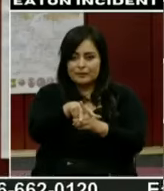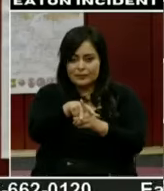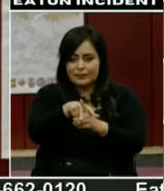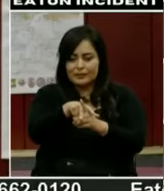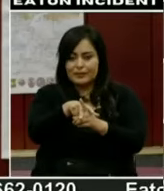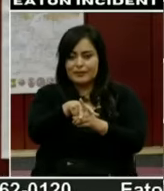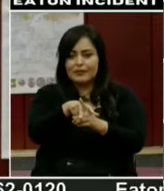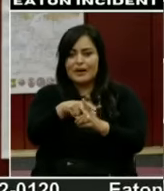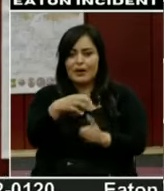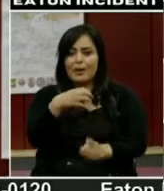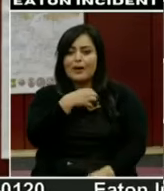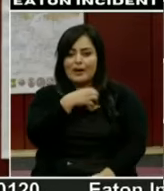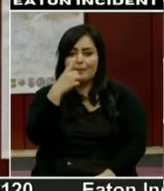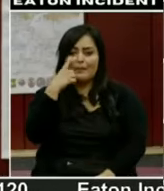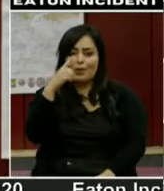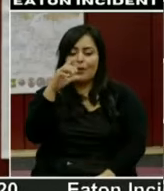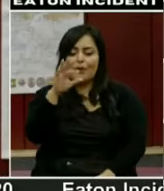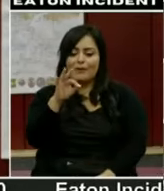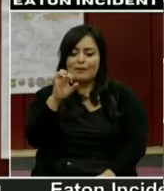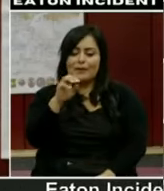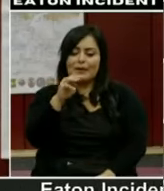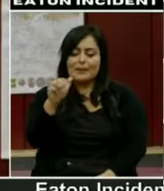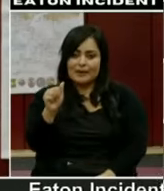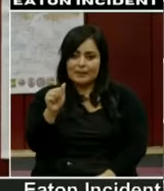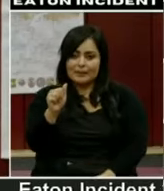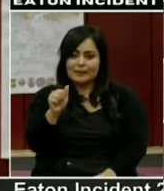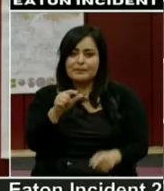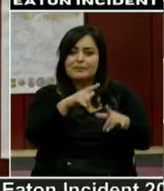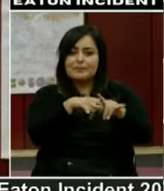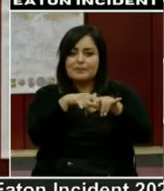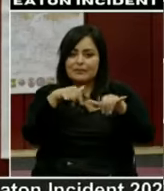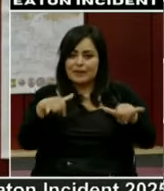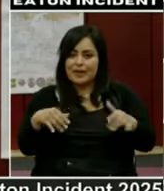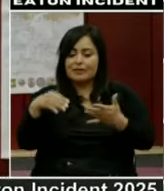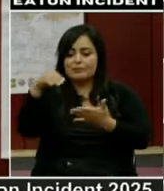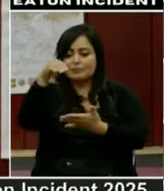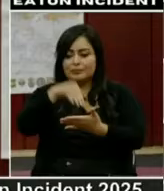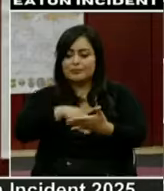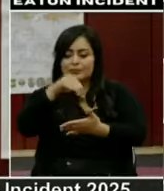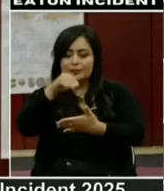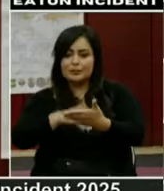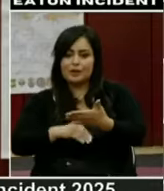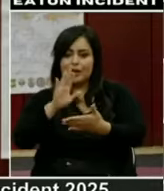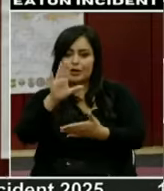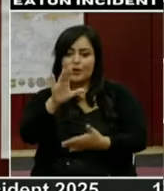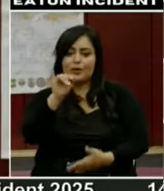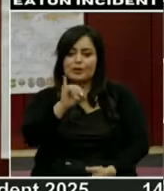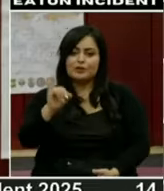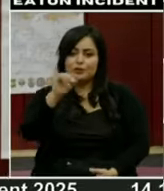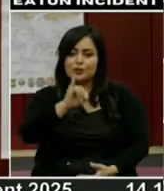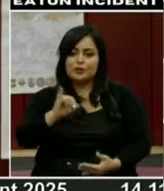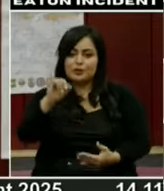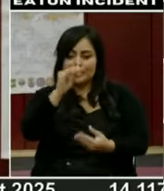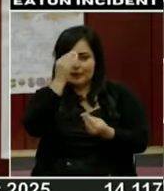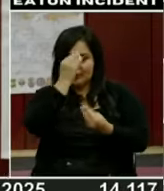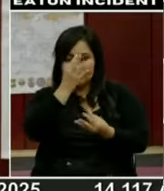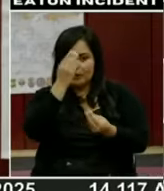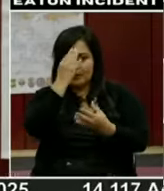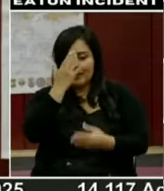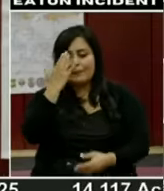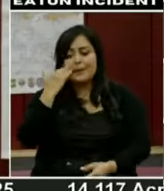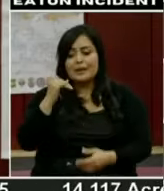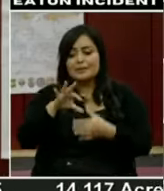a claim from FEMA, and also to put in what your insurance is, because FEMA is supposed